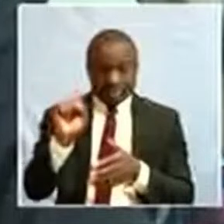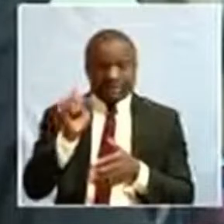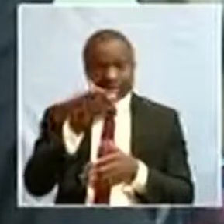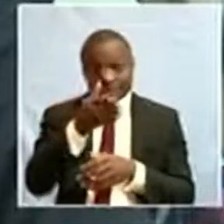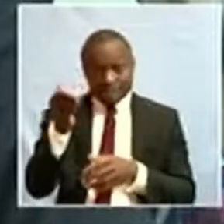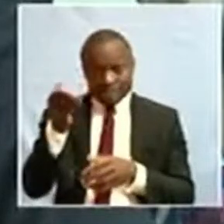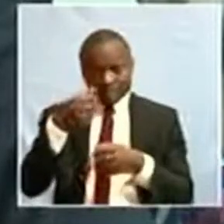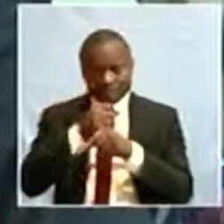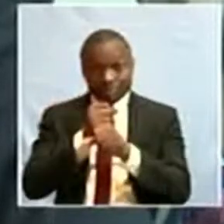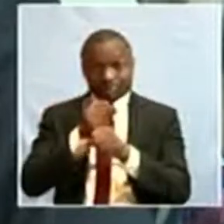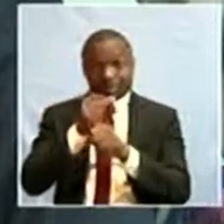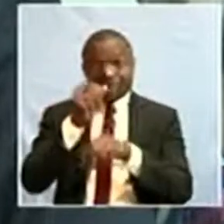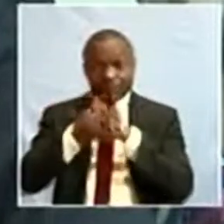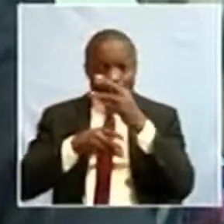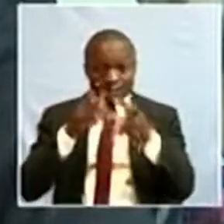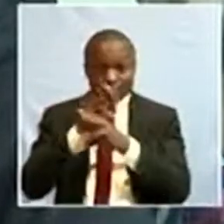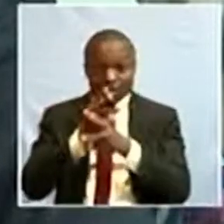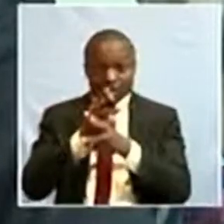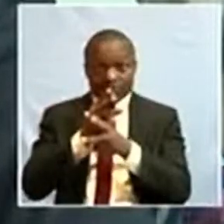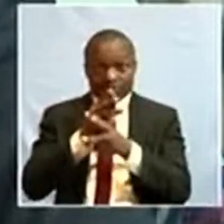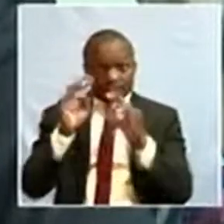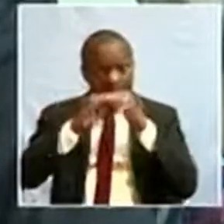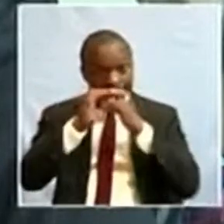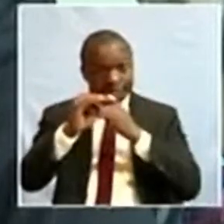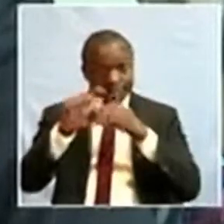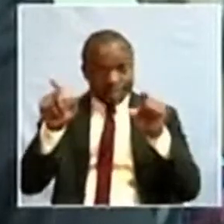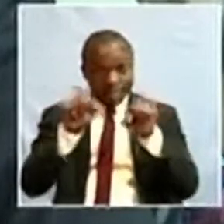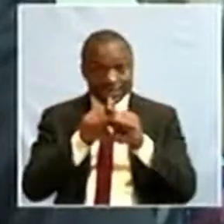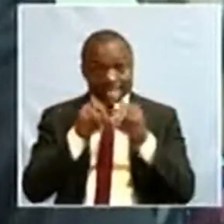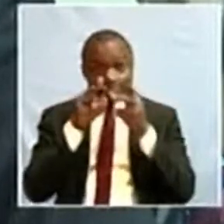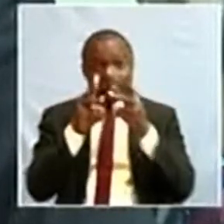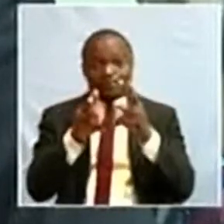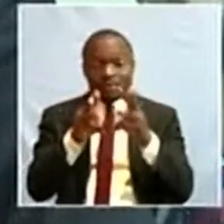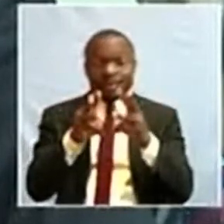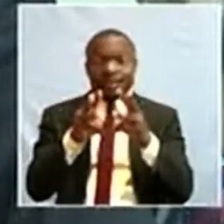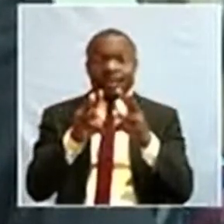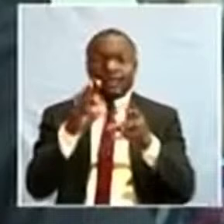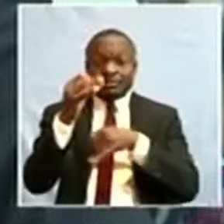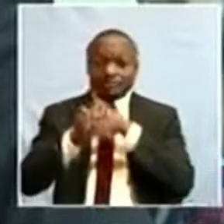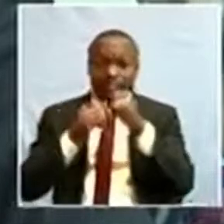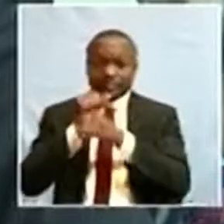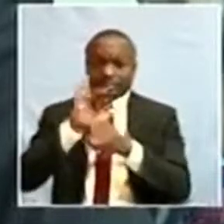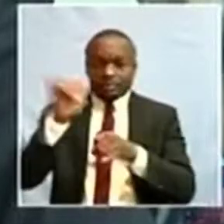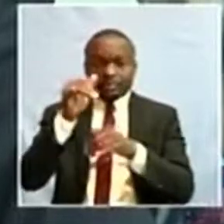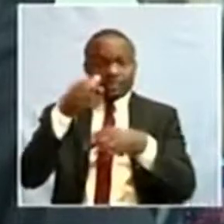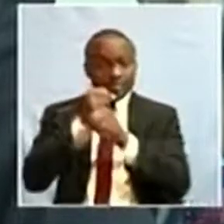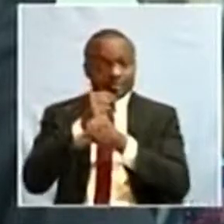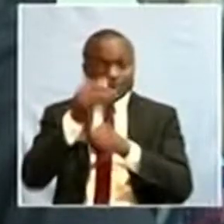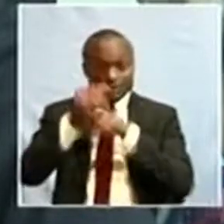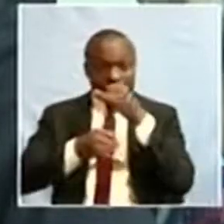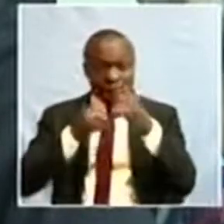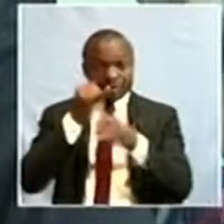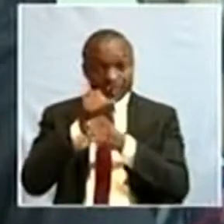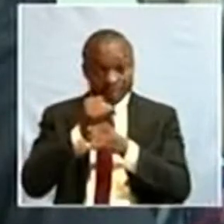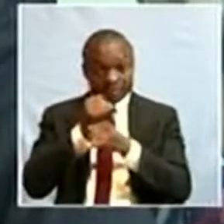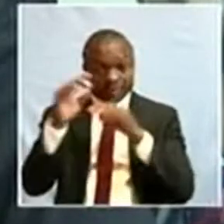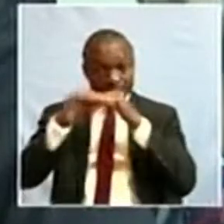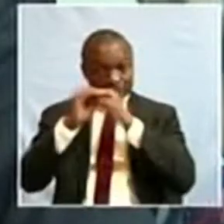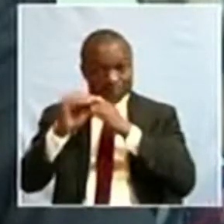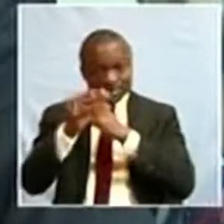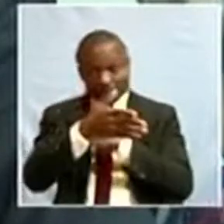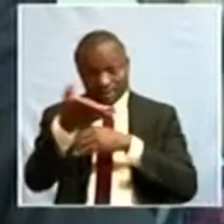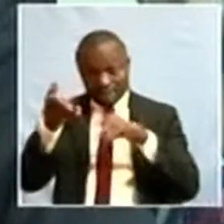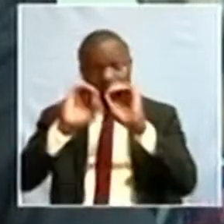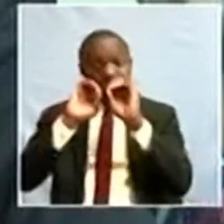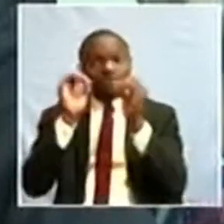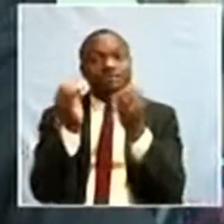global level. Okay. In the same manner, for our standards as the ISIs, they are set at global level. So there's an